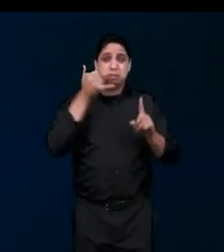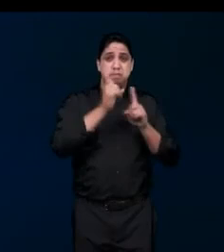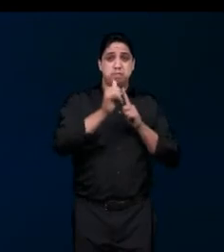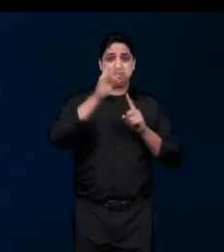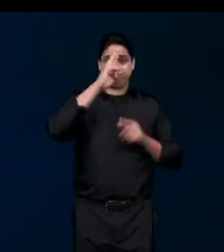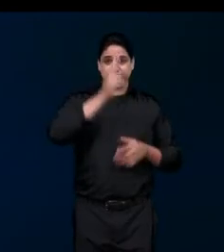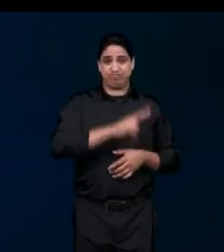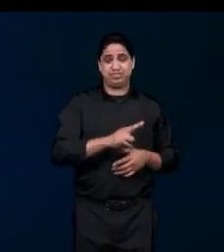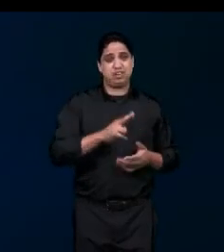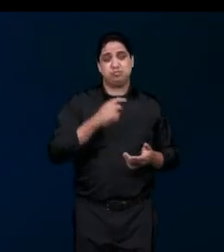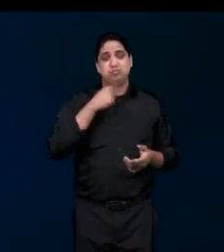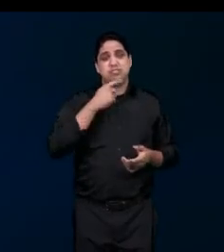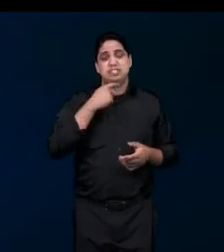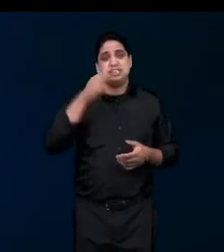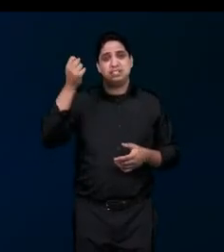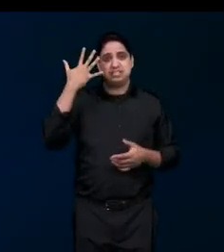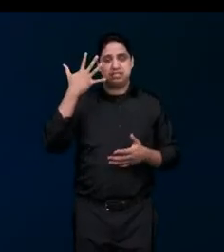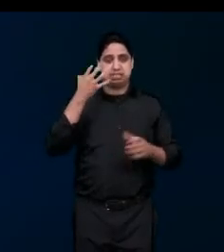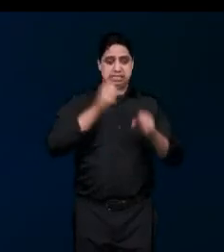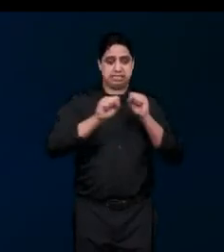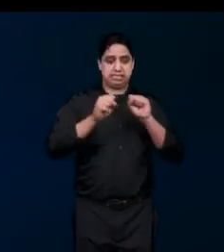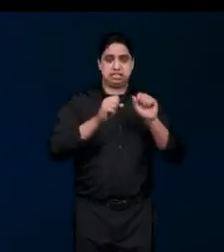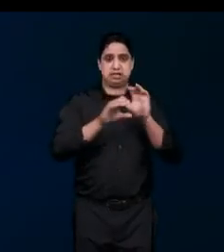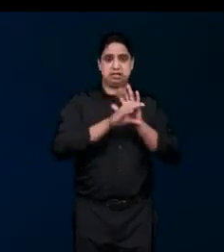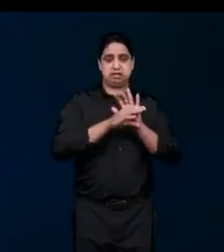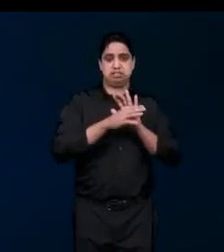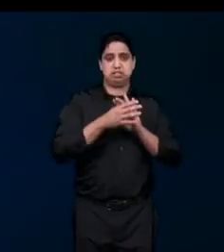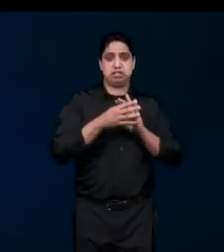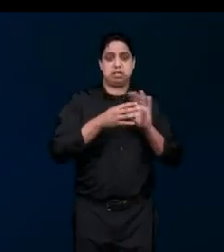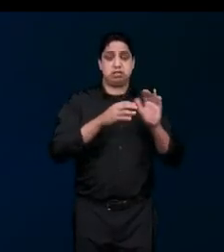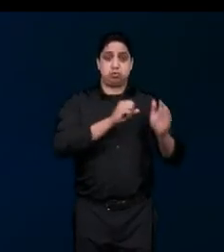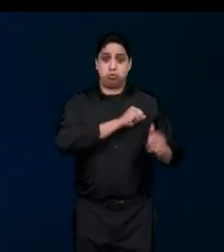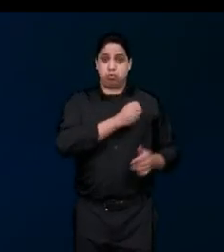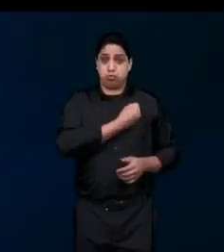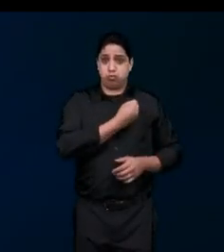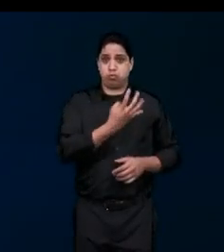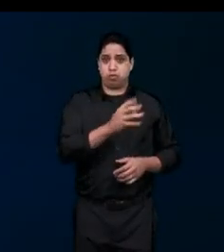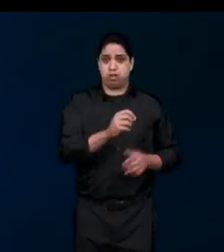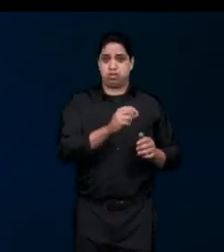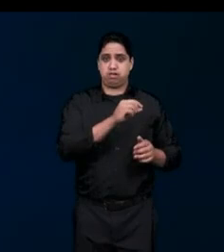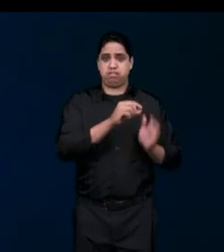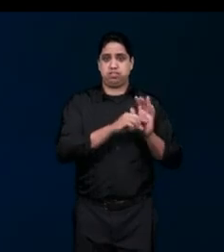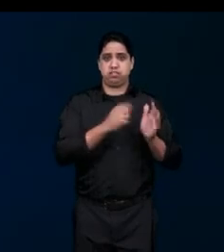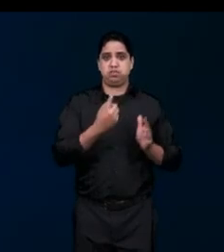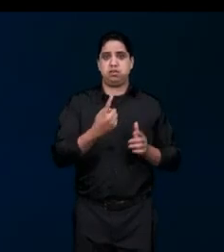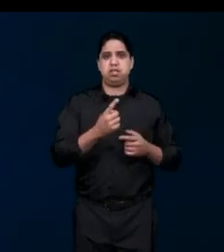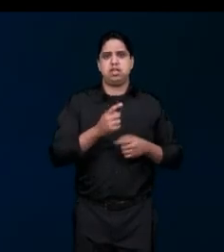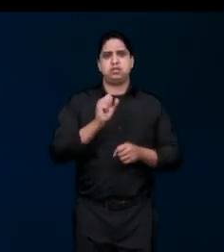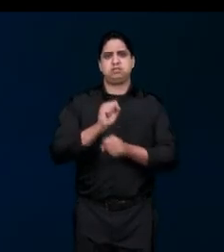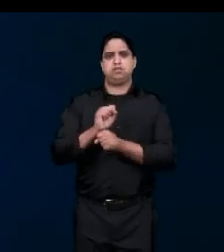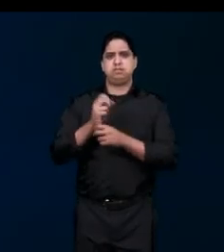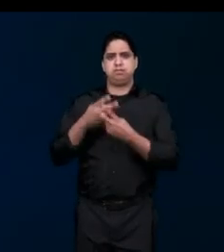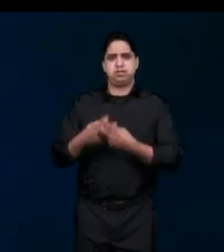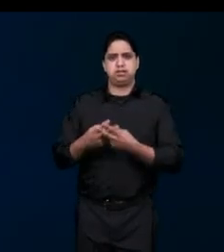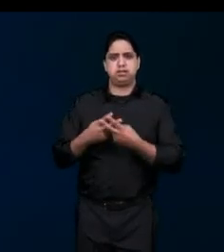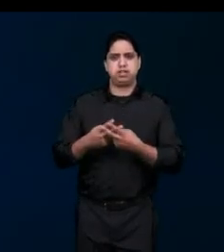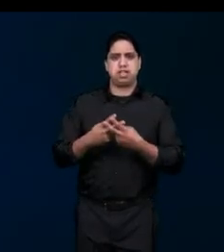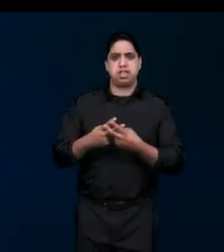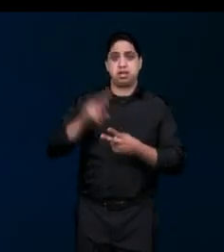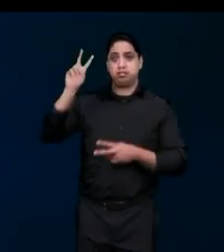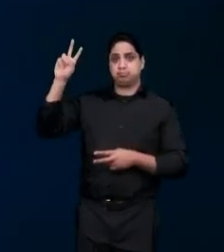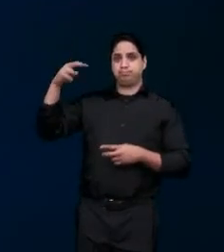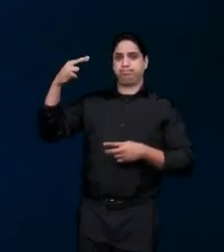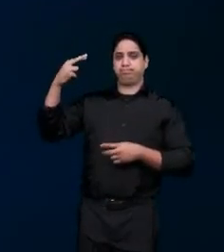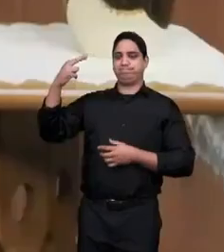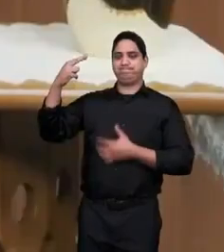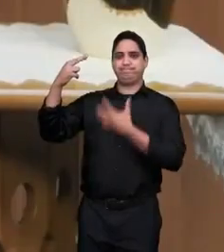revelation. It says so in Psalm chapter 40, verse 1. I waited patiently for the Lord, and he inclined unto me and